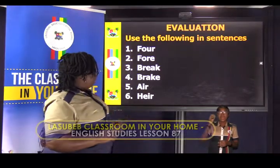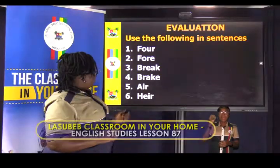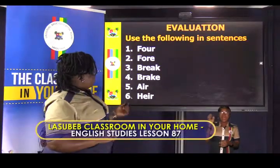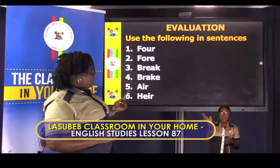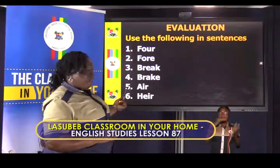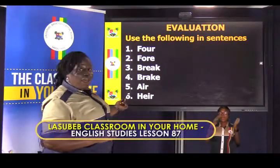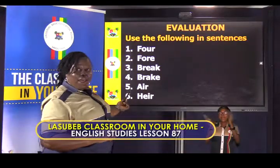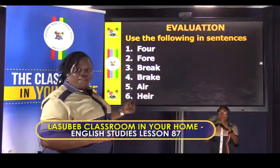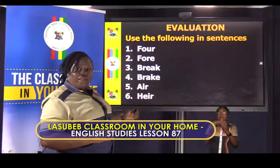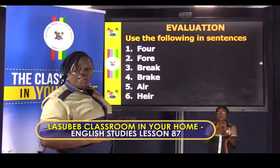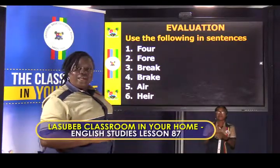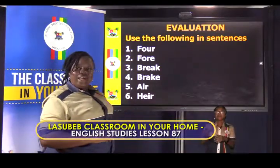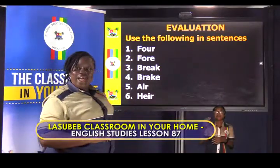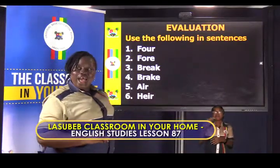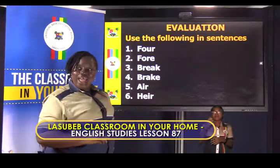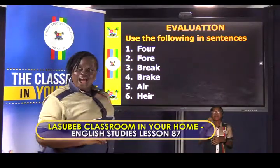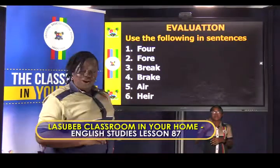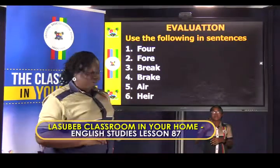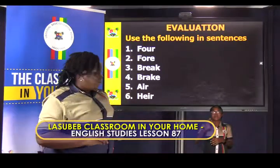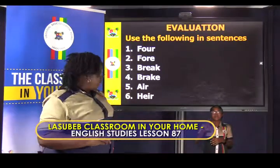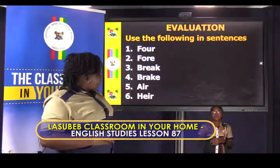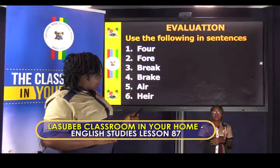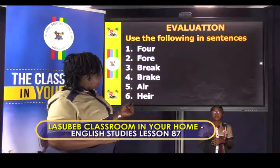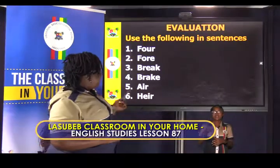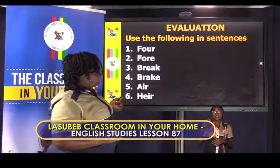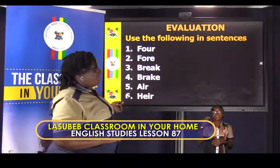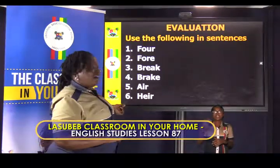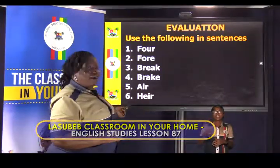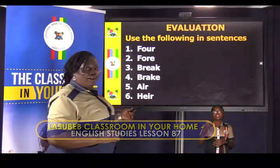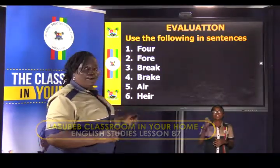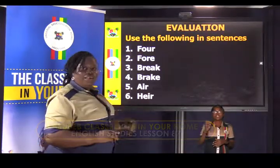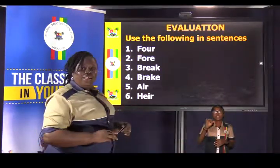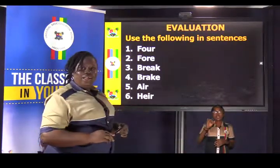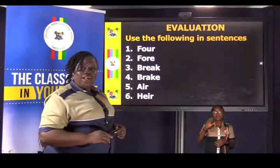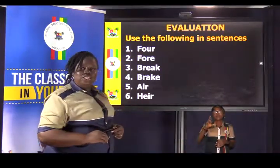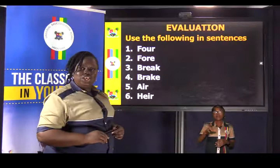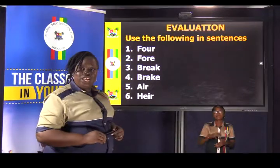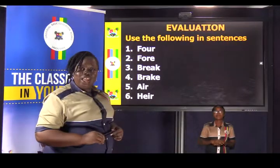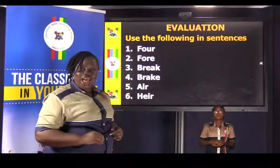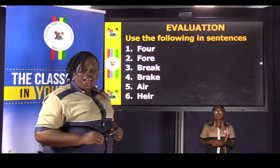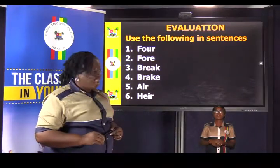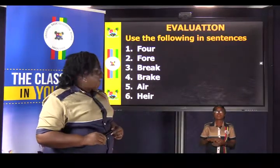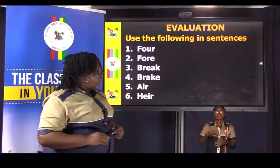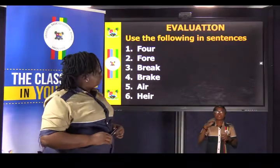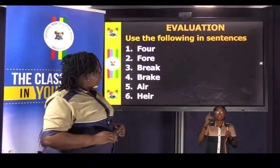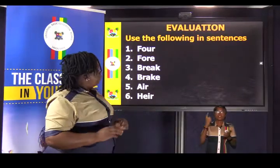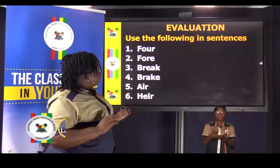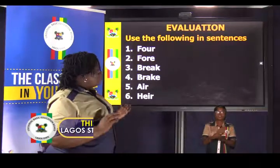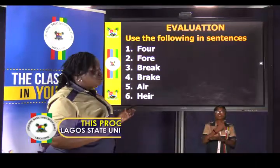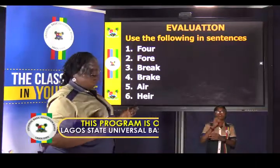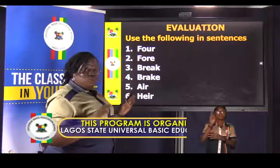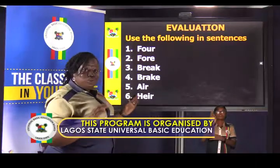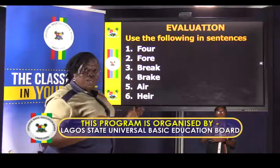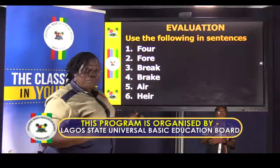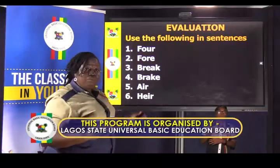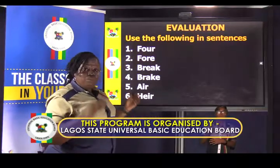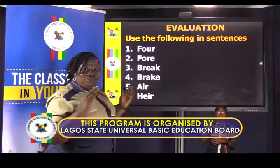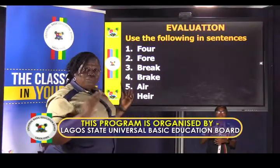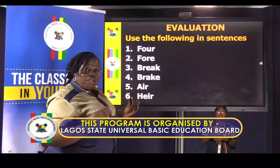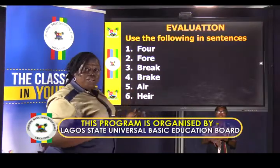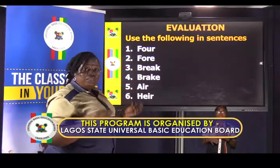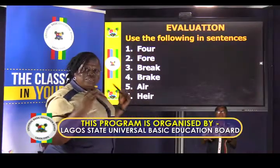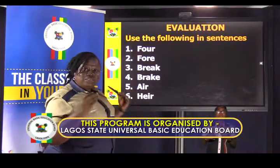B-R-A-K-E. Air, A-I-R. And hair, H-E-I-R. Just use